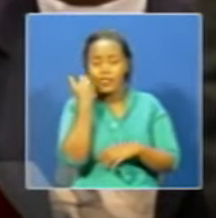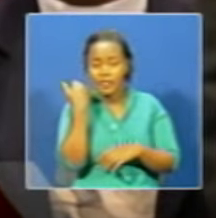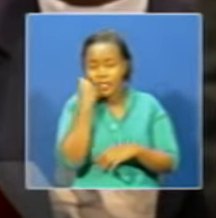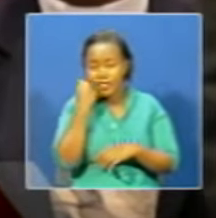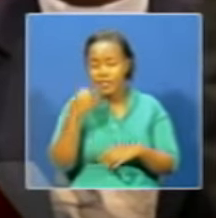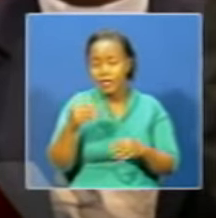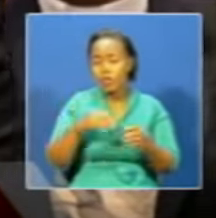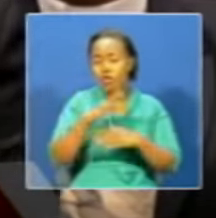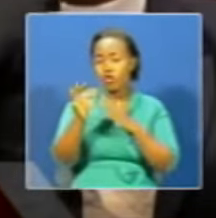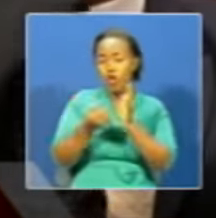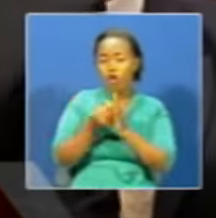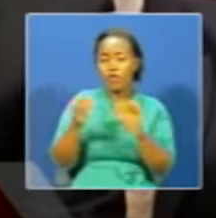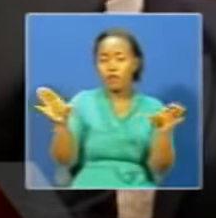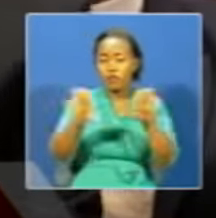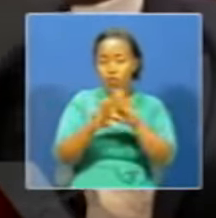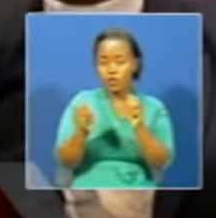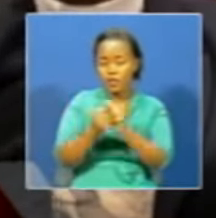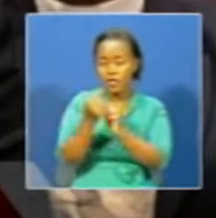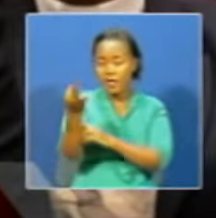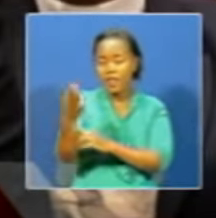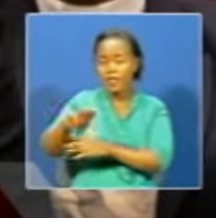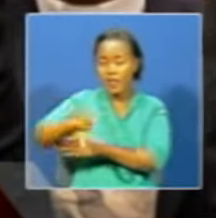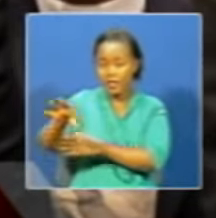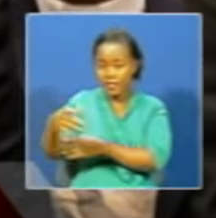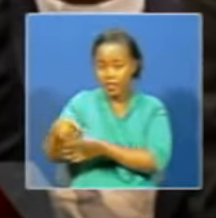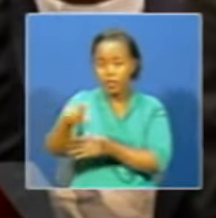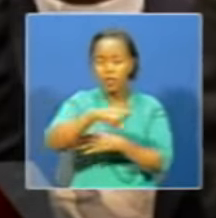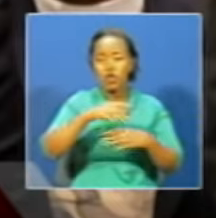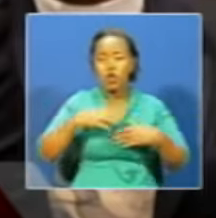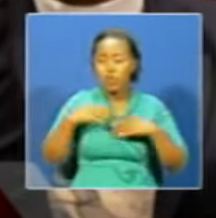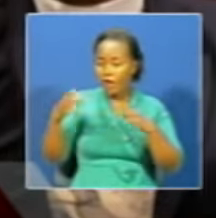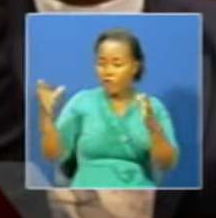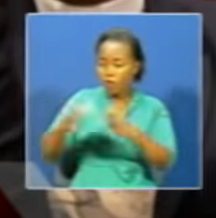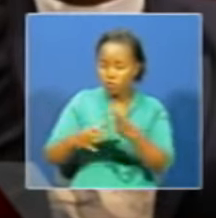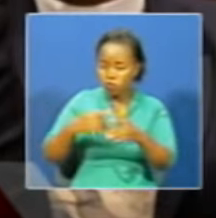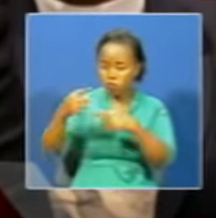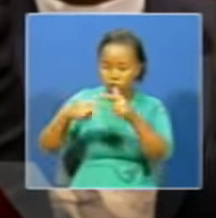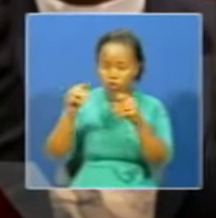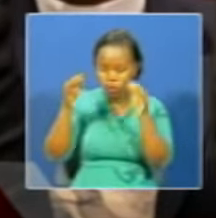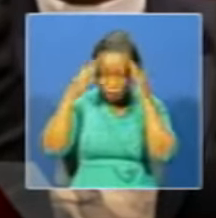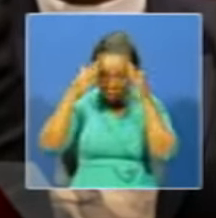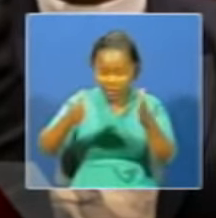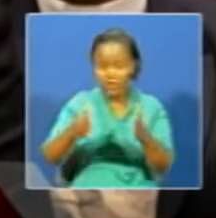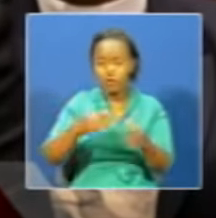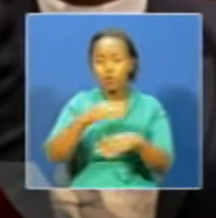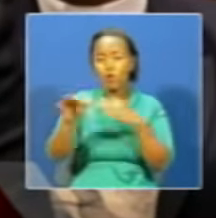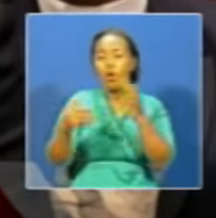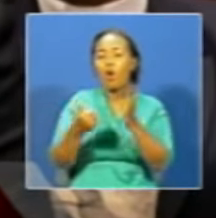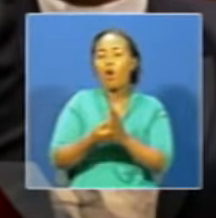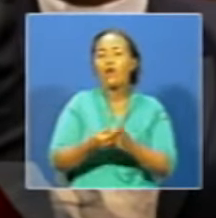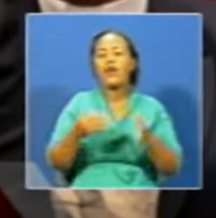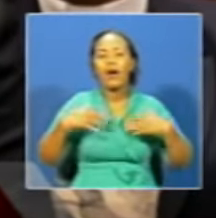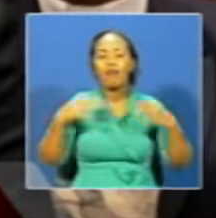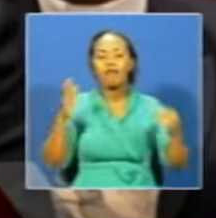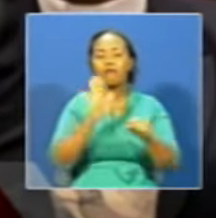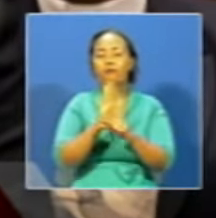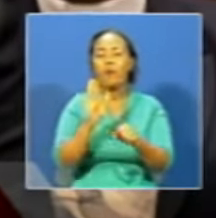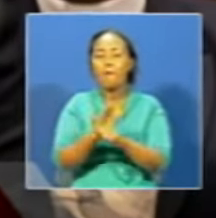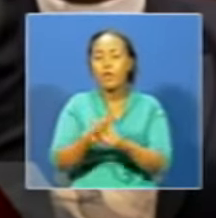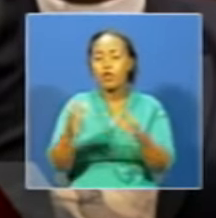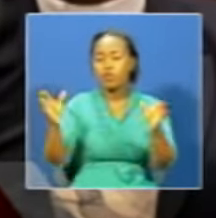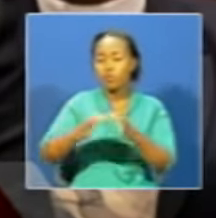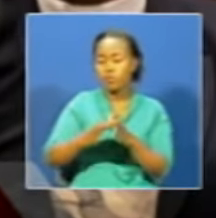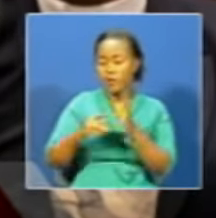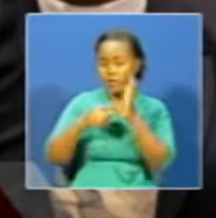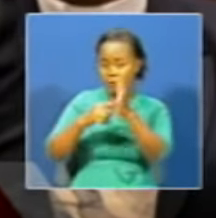that we've mounted a key surveillance response that is focusing on genomic sequencing. We have our labs there, particularly the KEMRI lab, that